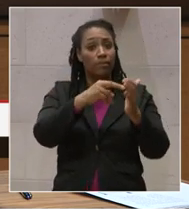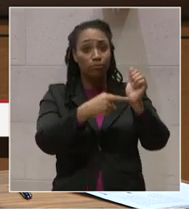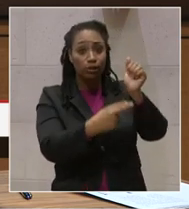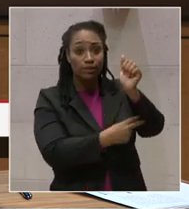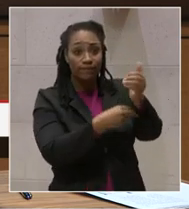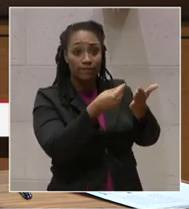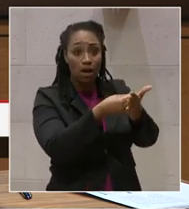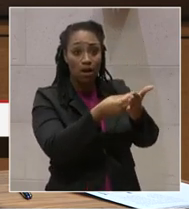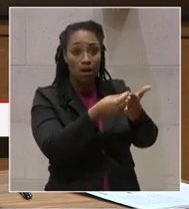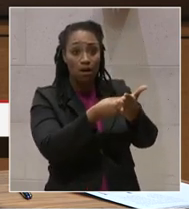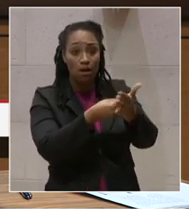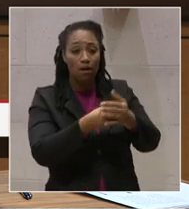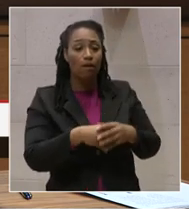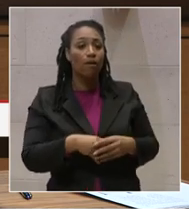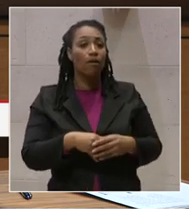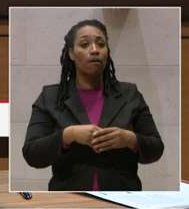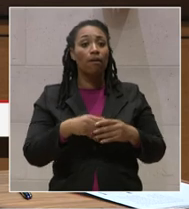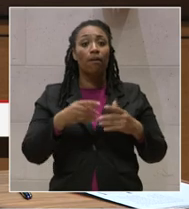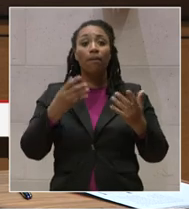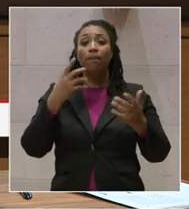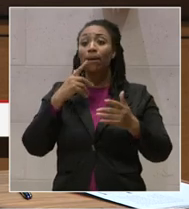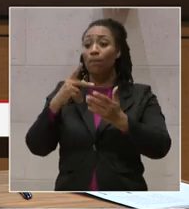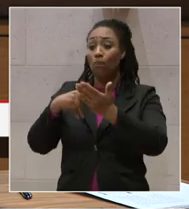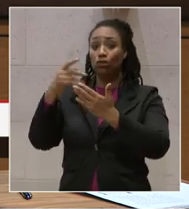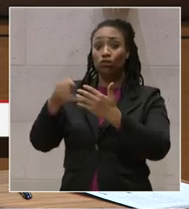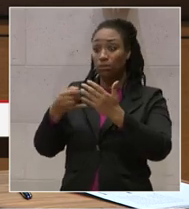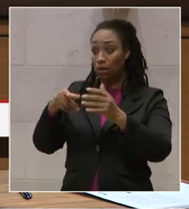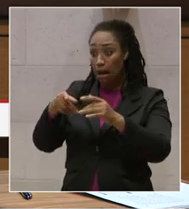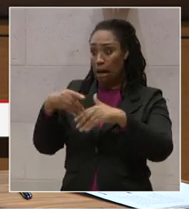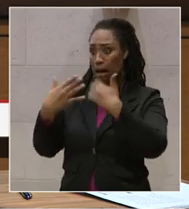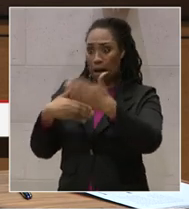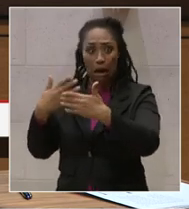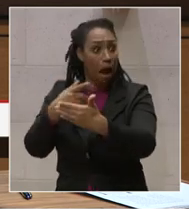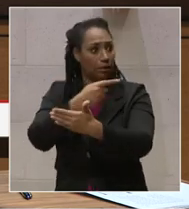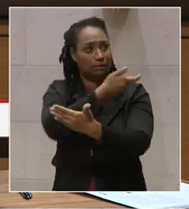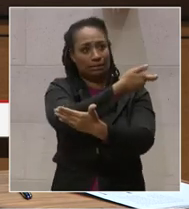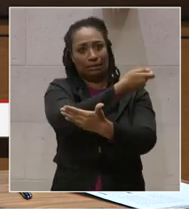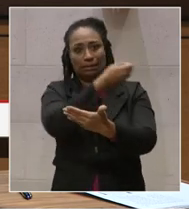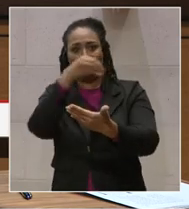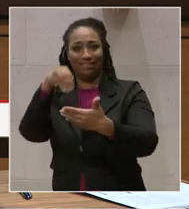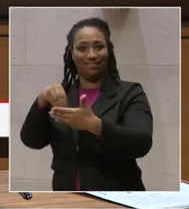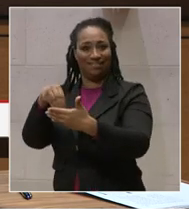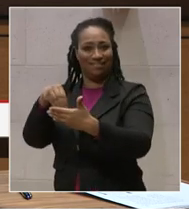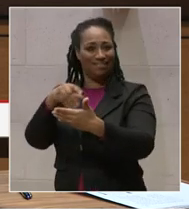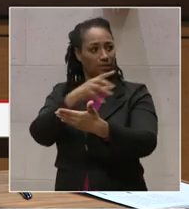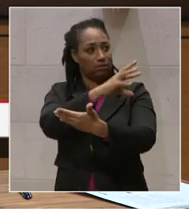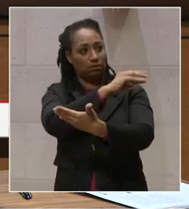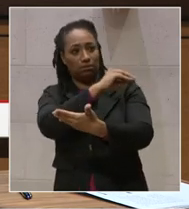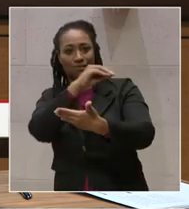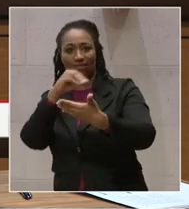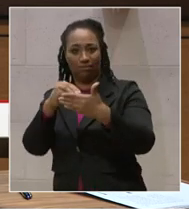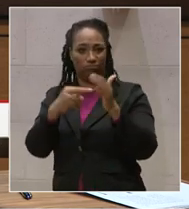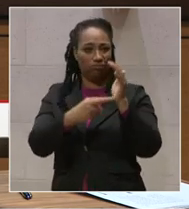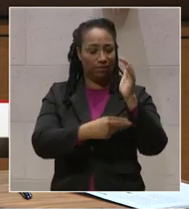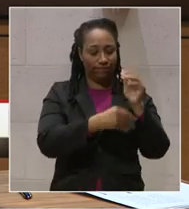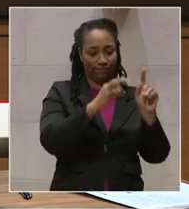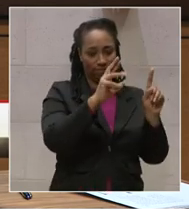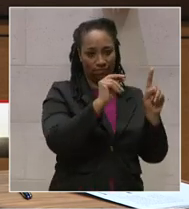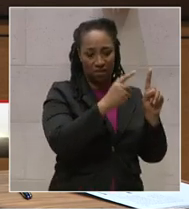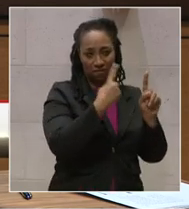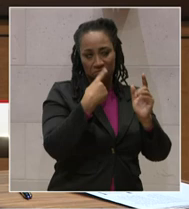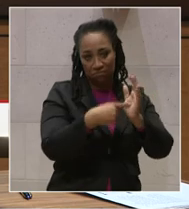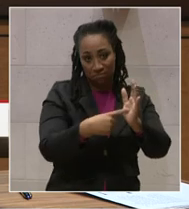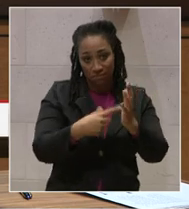Also, integrating all the tools that we have, leveraging available tools is essential in high-cost